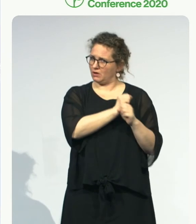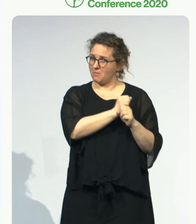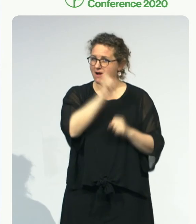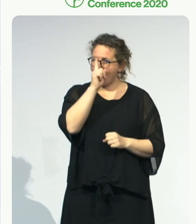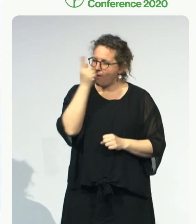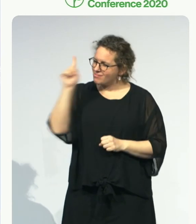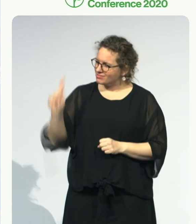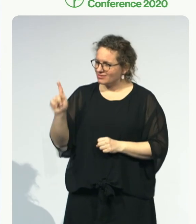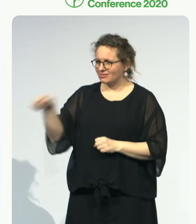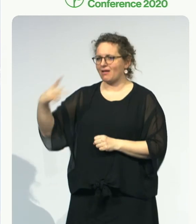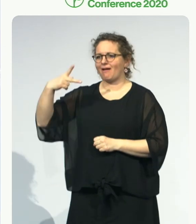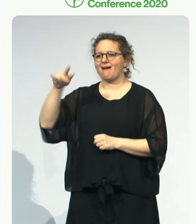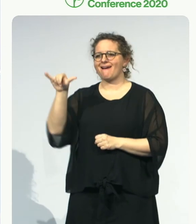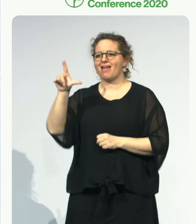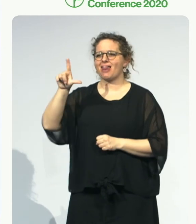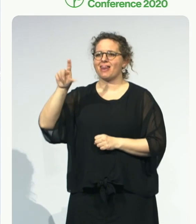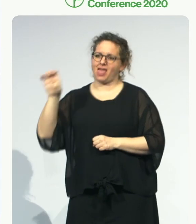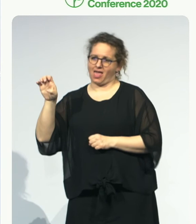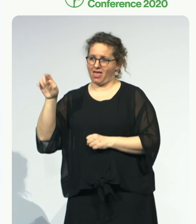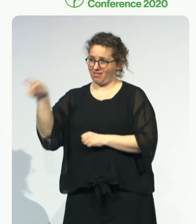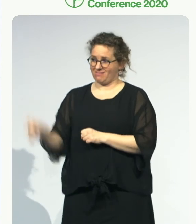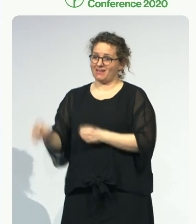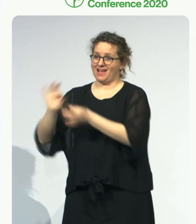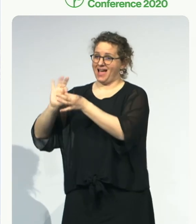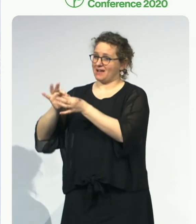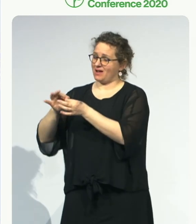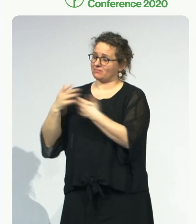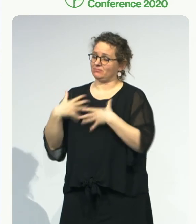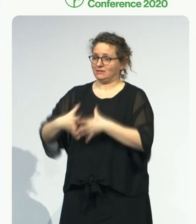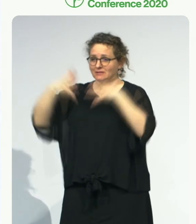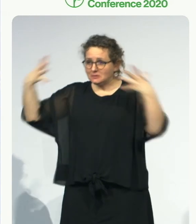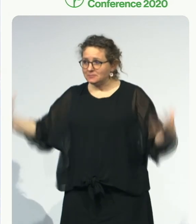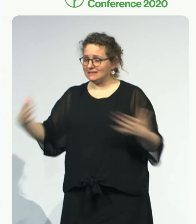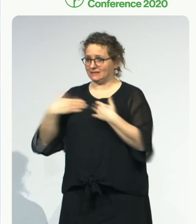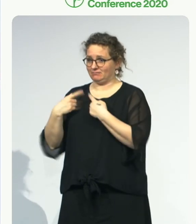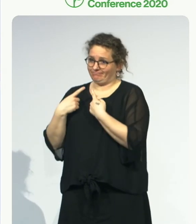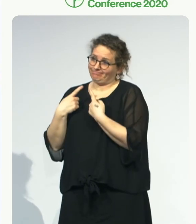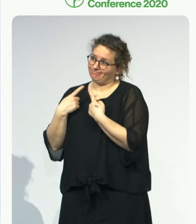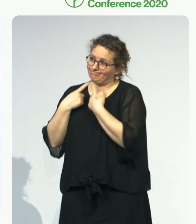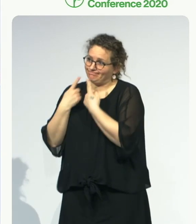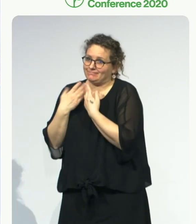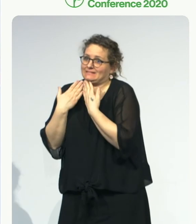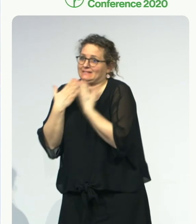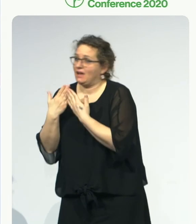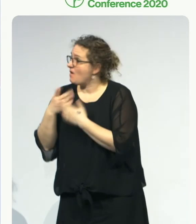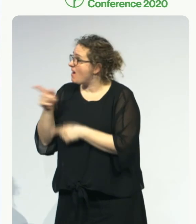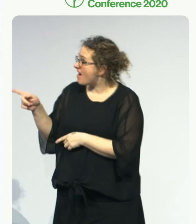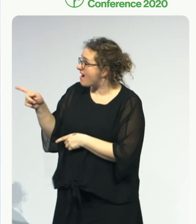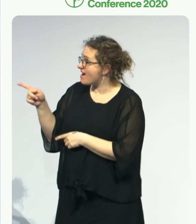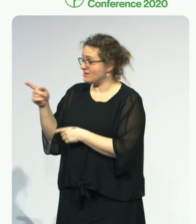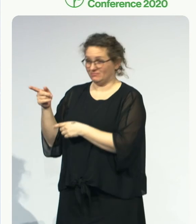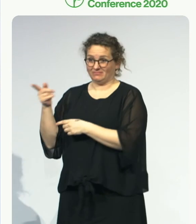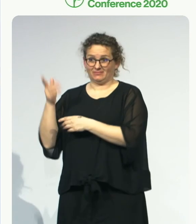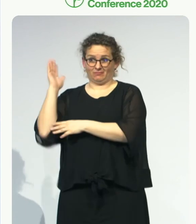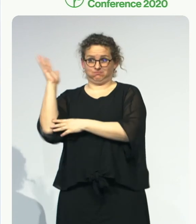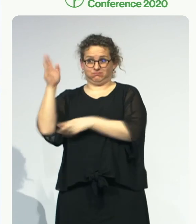at the panel, because it's not accessible for Joshua. He can't see the sign language interpreter over here, so we